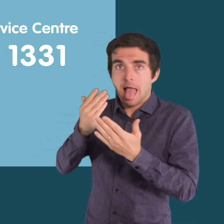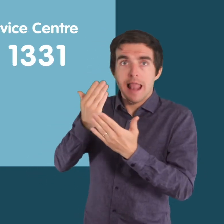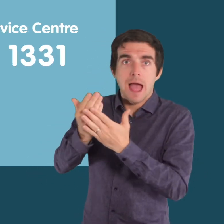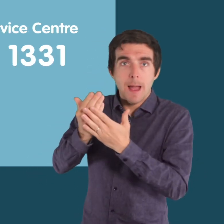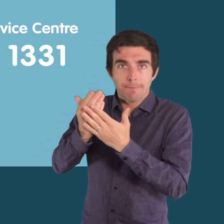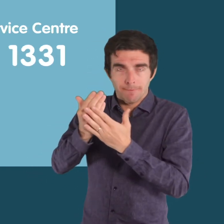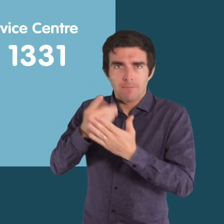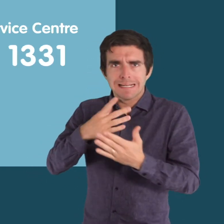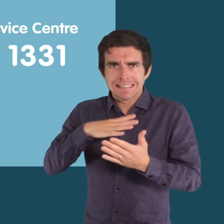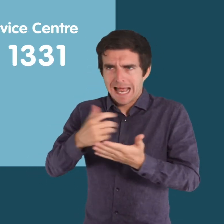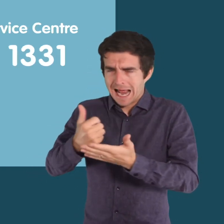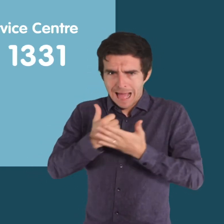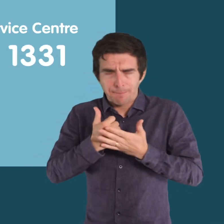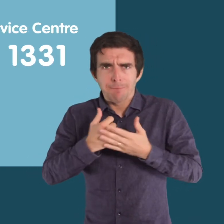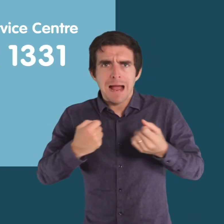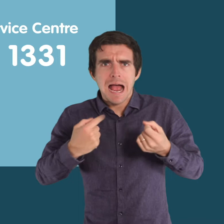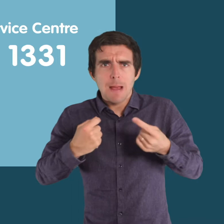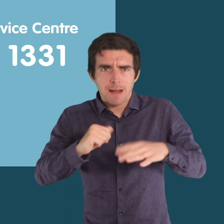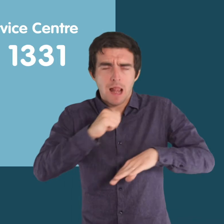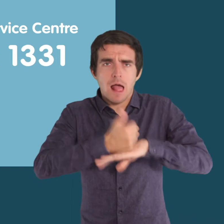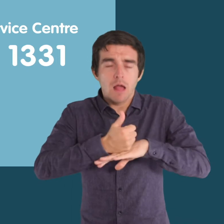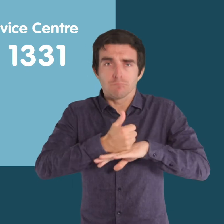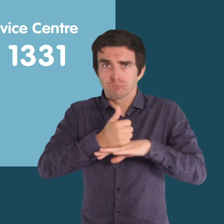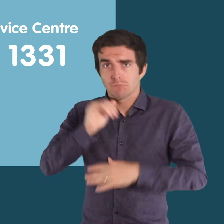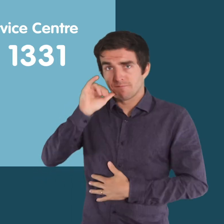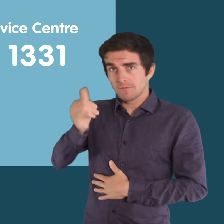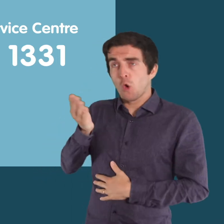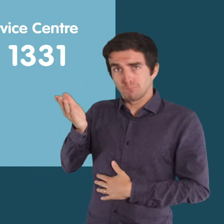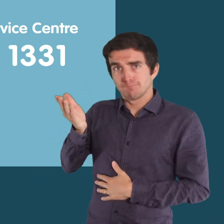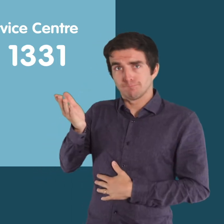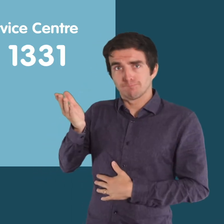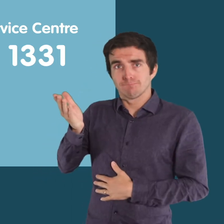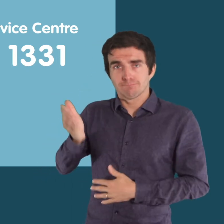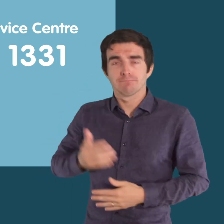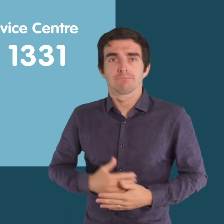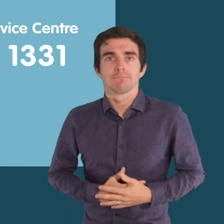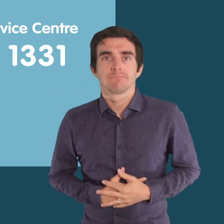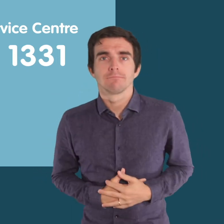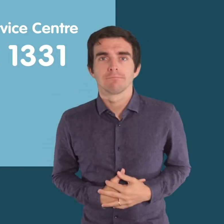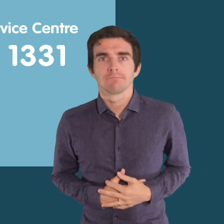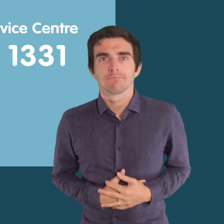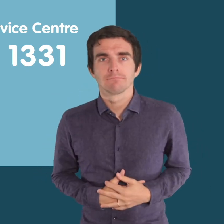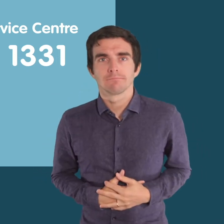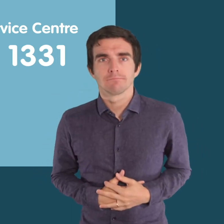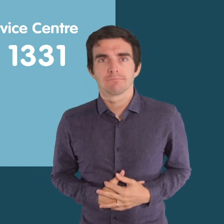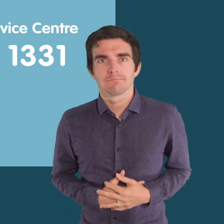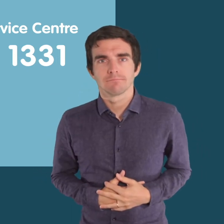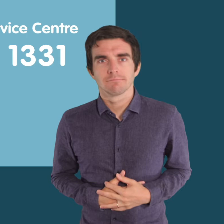address, you can call the Universal Credit Service Centre on free phone number 0800